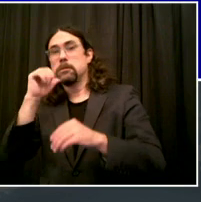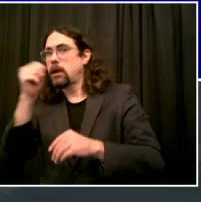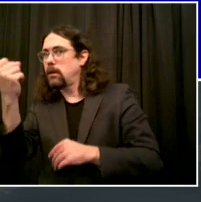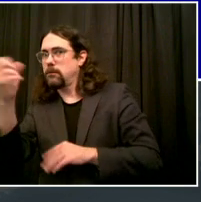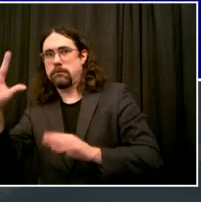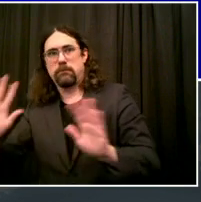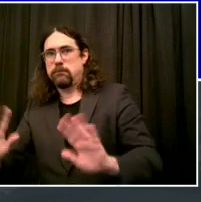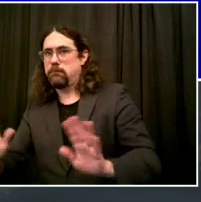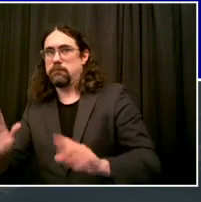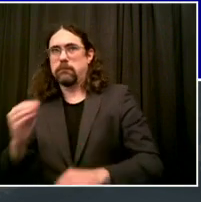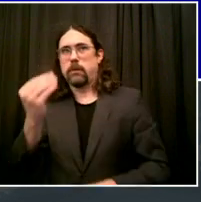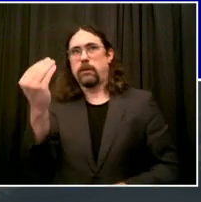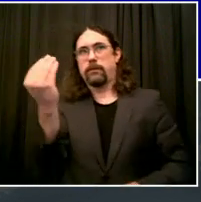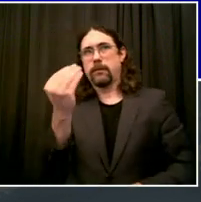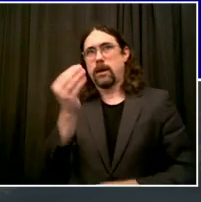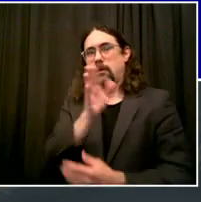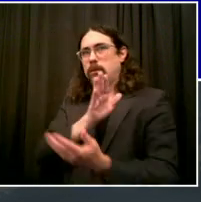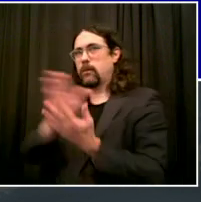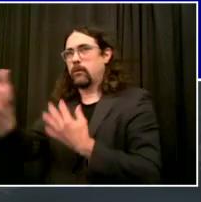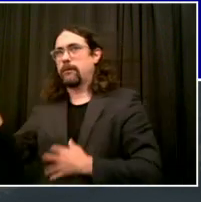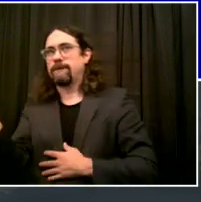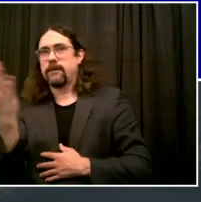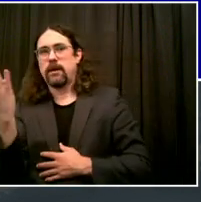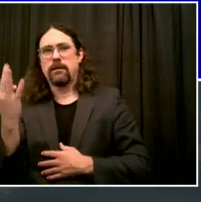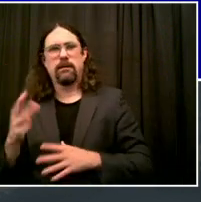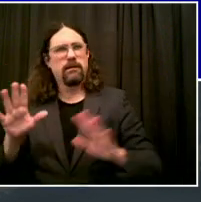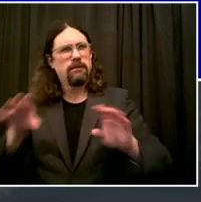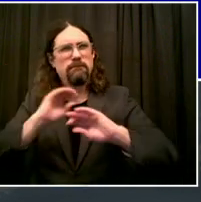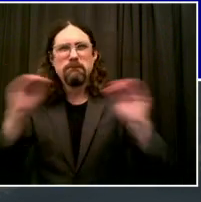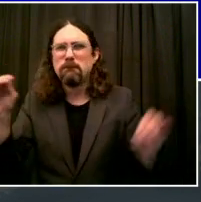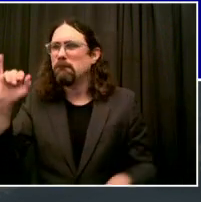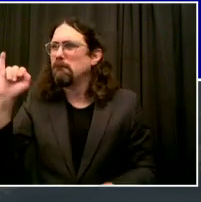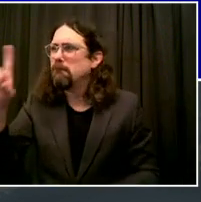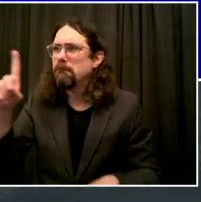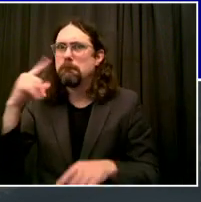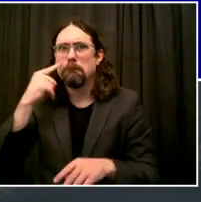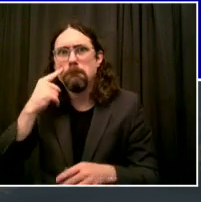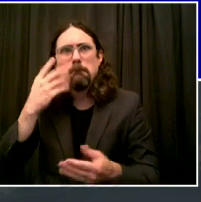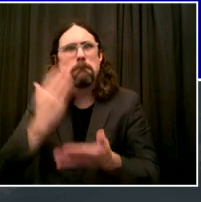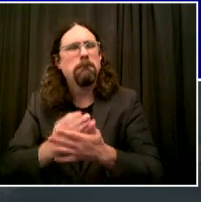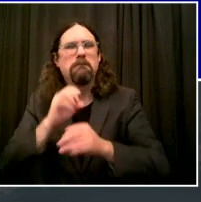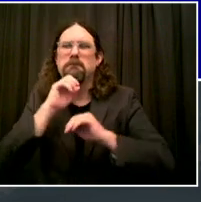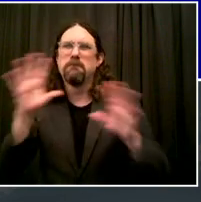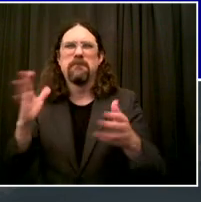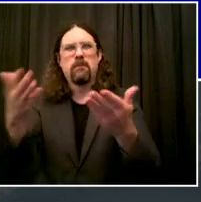So we really want people to feel that they can come and get a meal there.